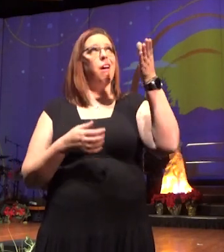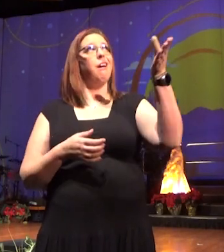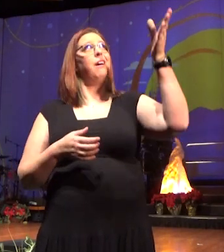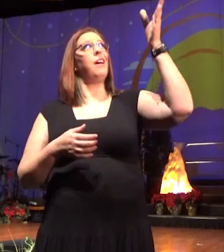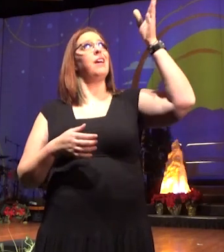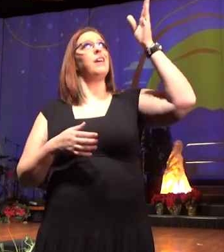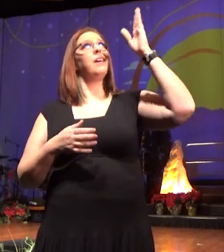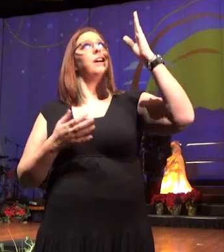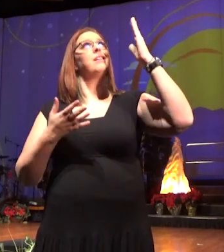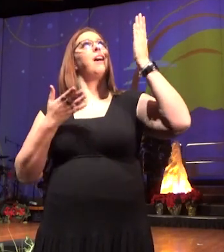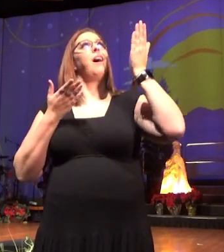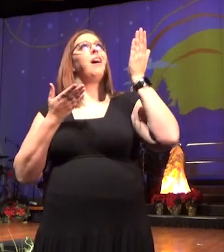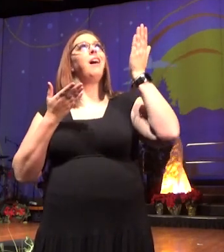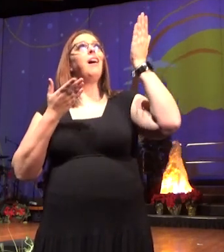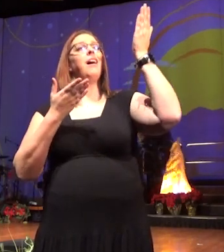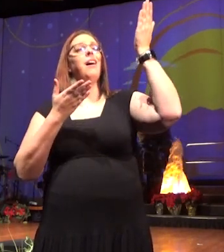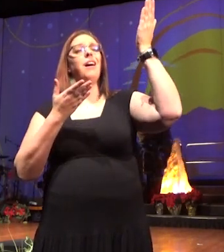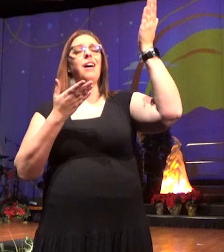God is